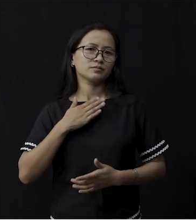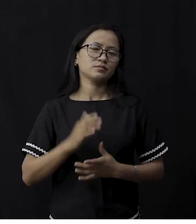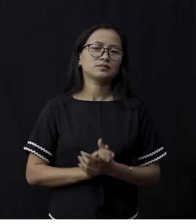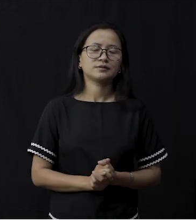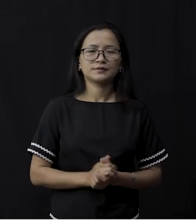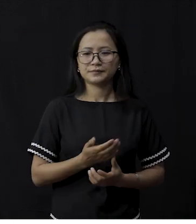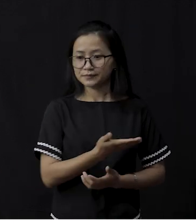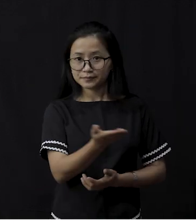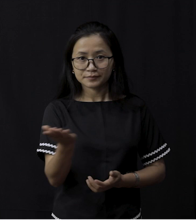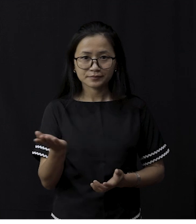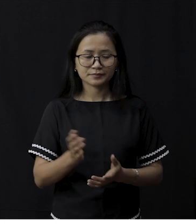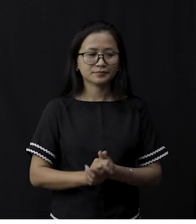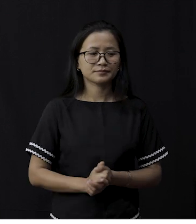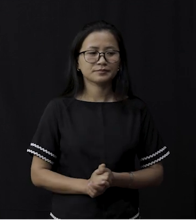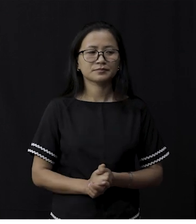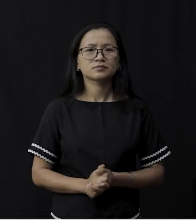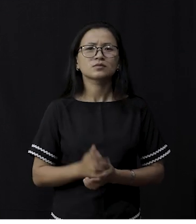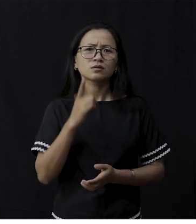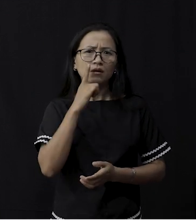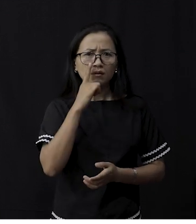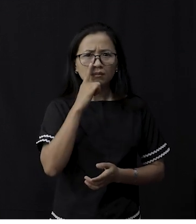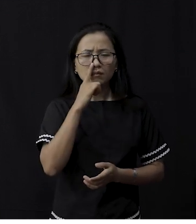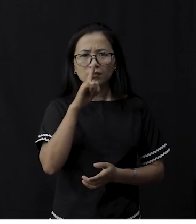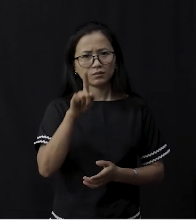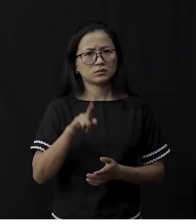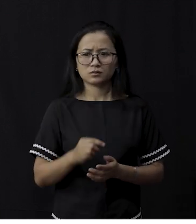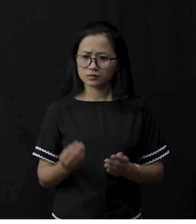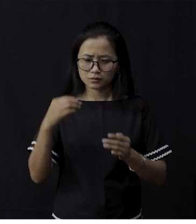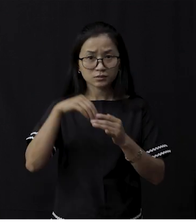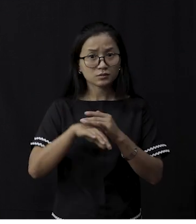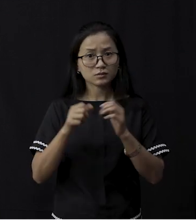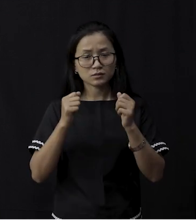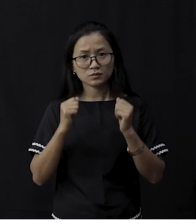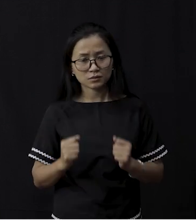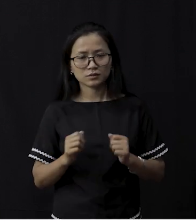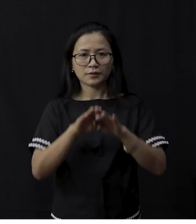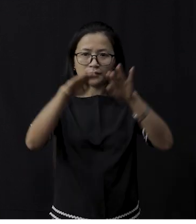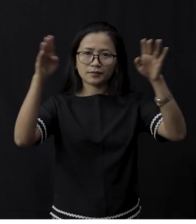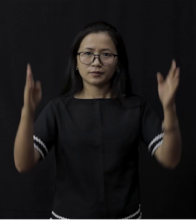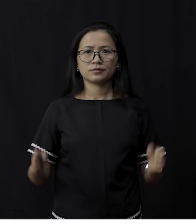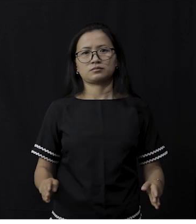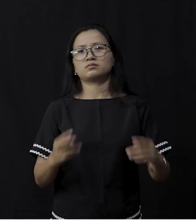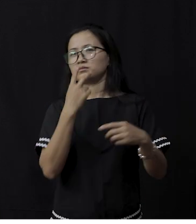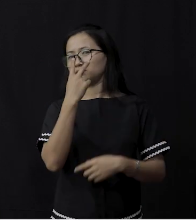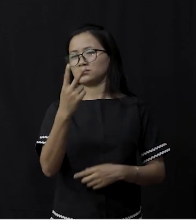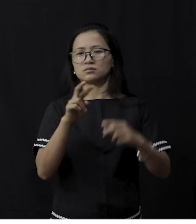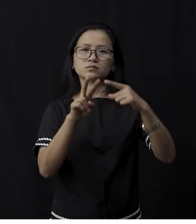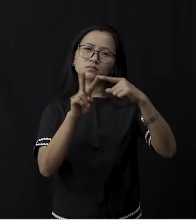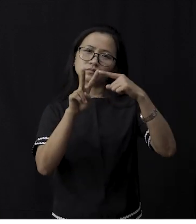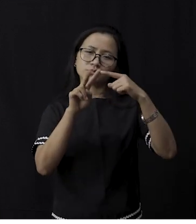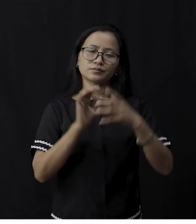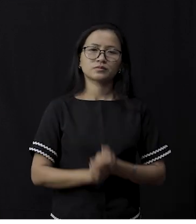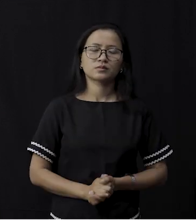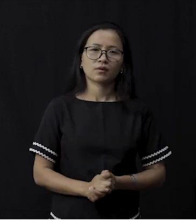friend is there and my mom is there inside that bedroom, sitting on the bed and watching television. So